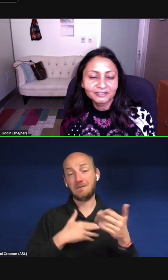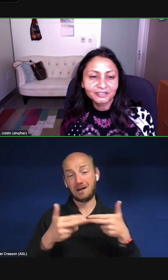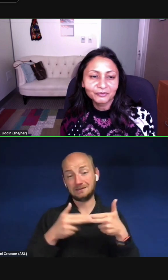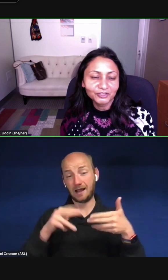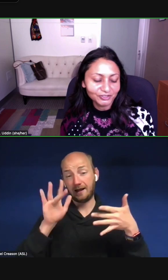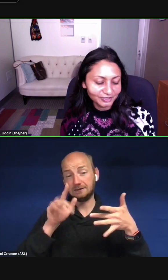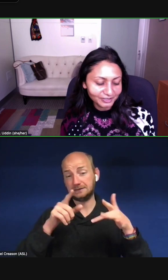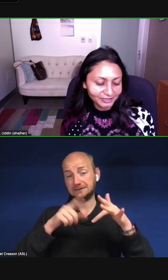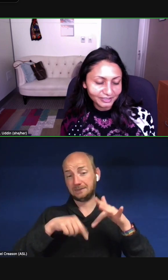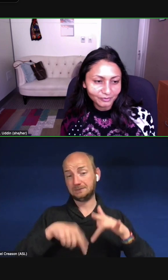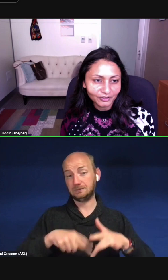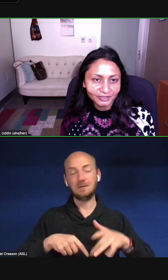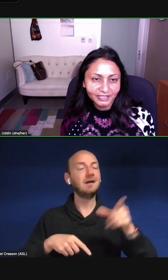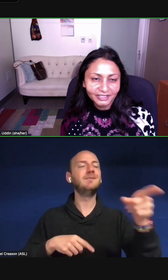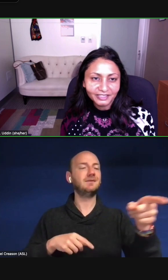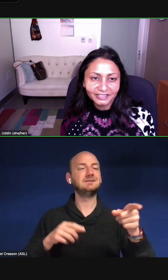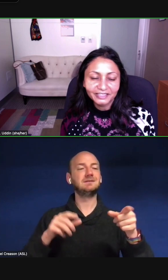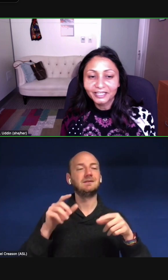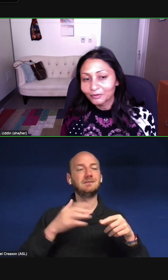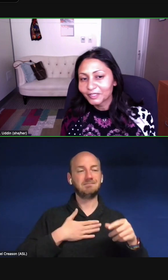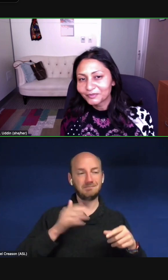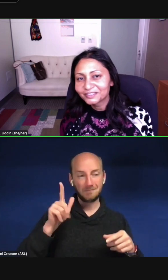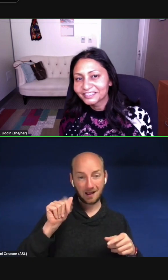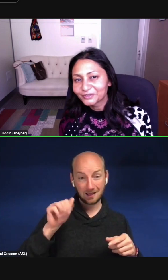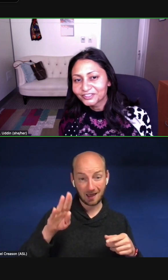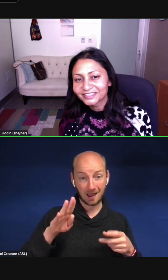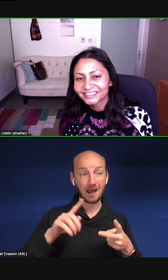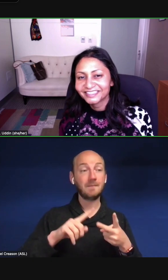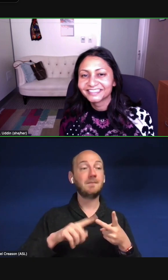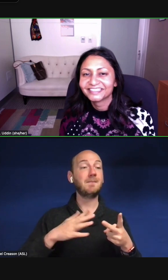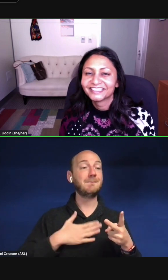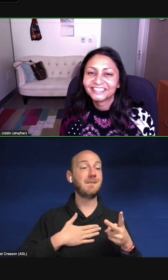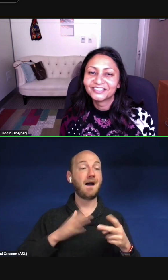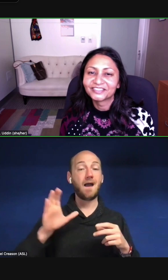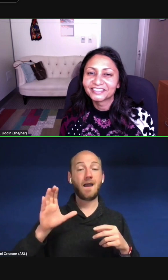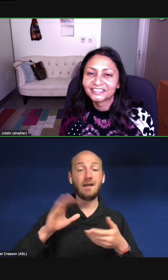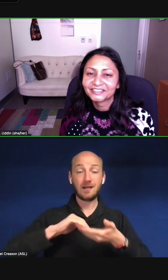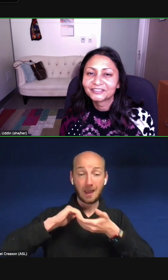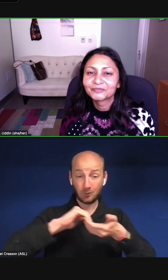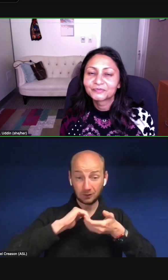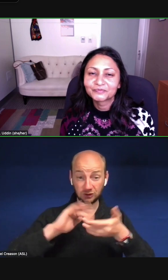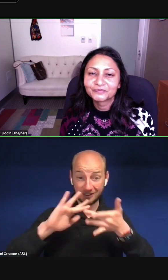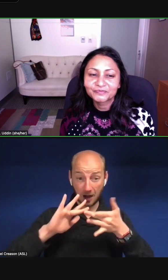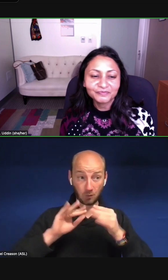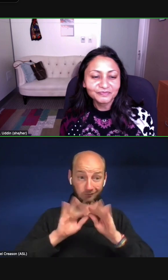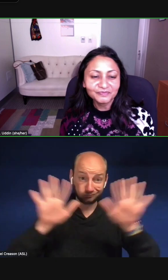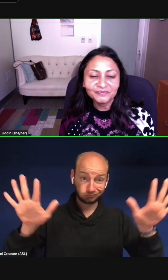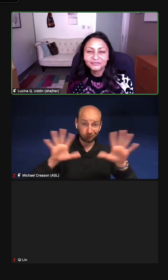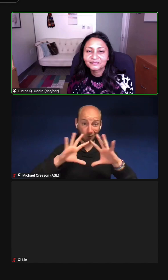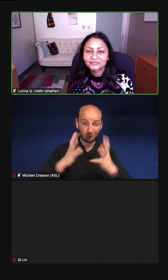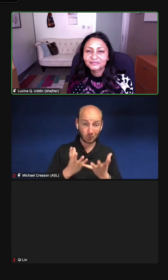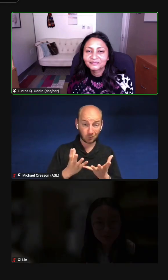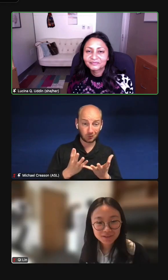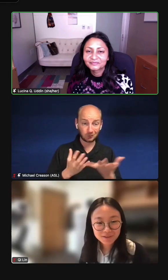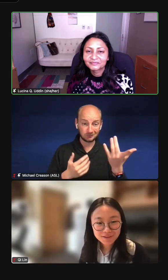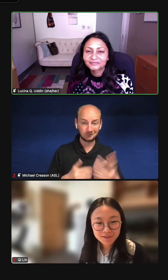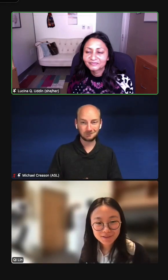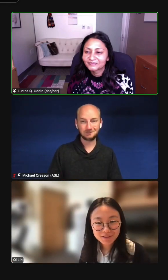and my collaboration network. And now I'm happy to take questions. Okay.